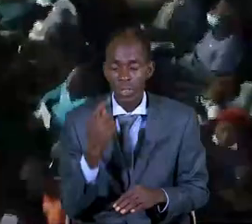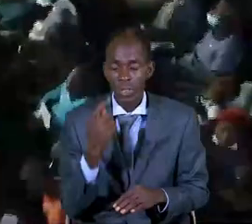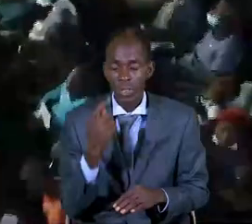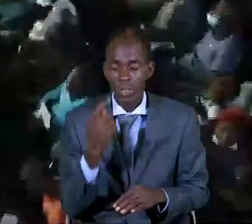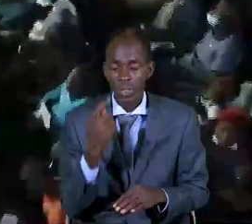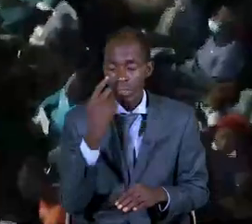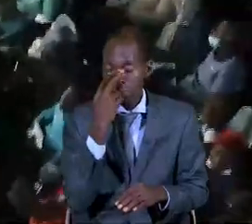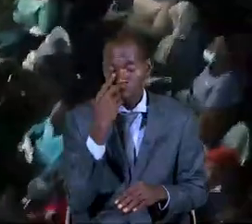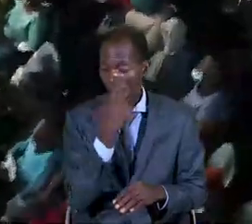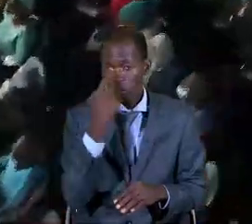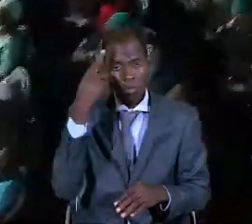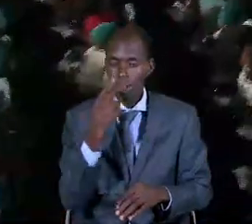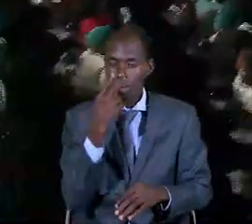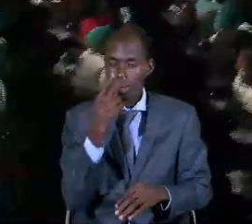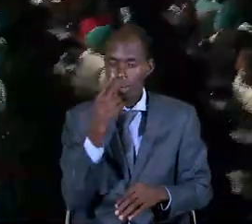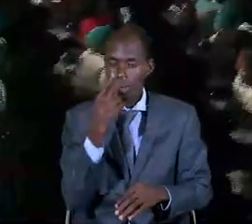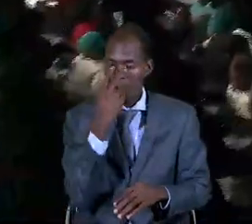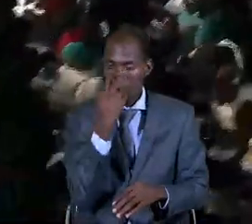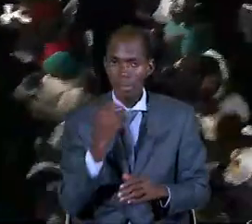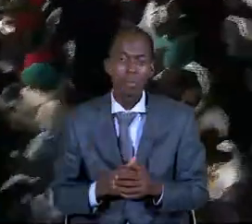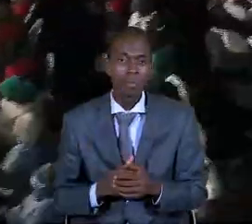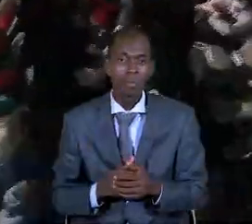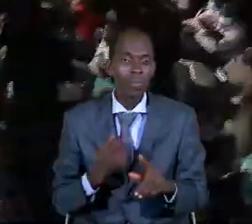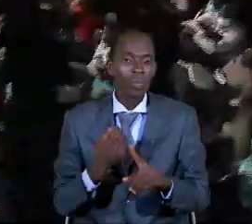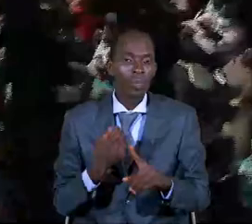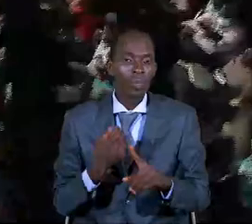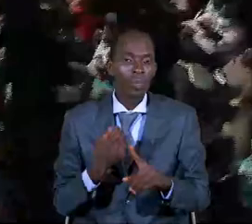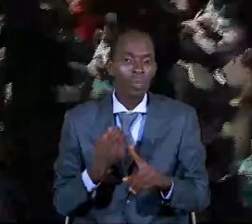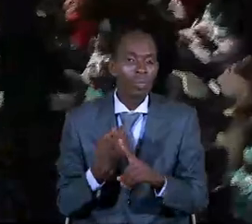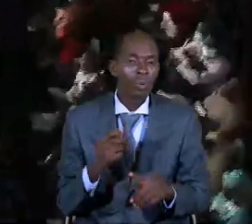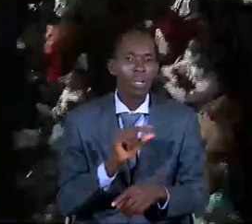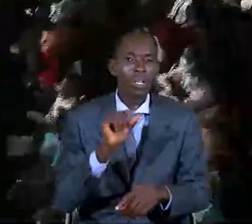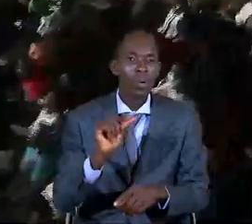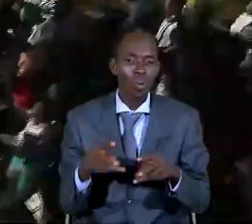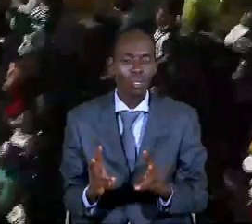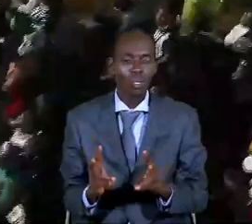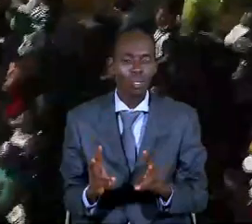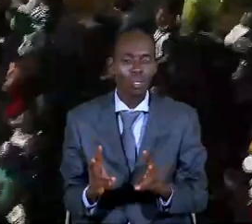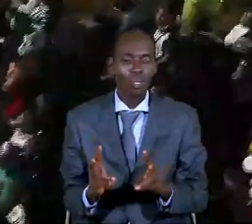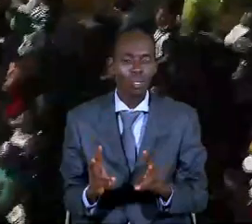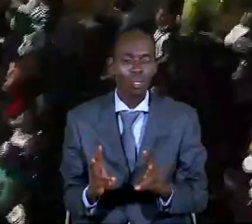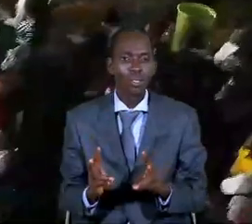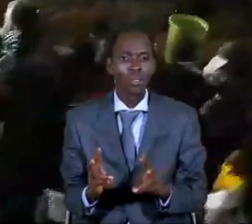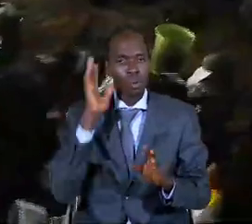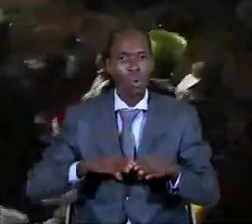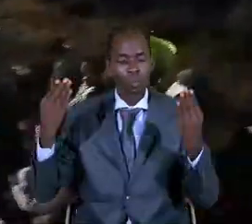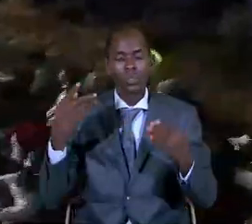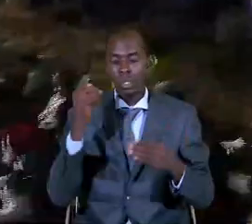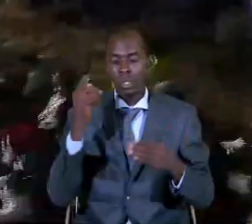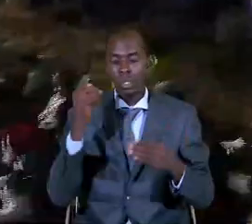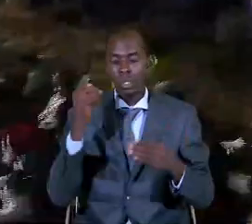blind. God, in a literal way, will open blind eyes